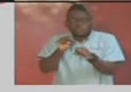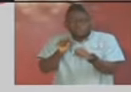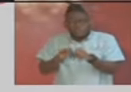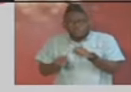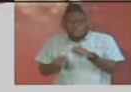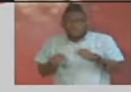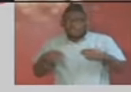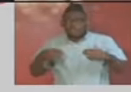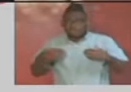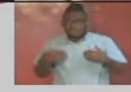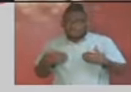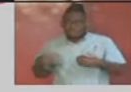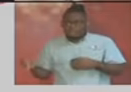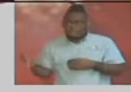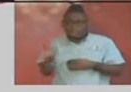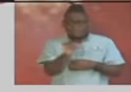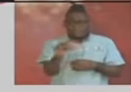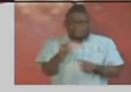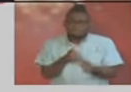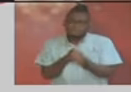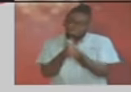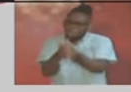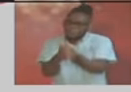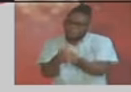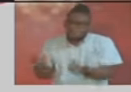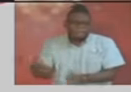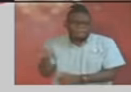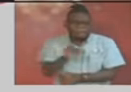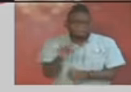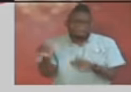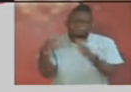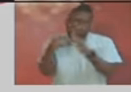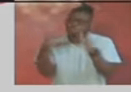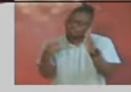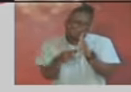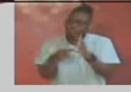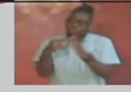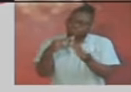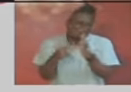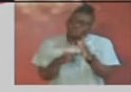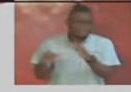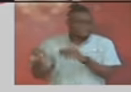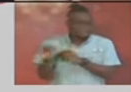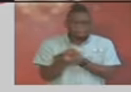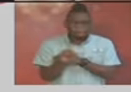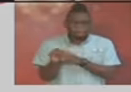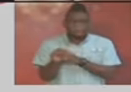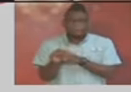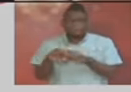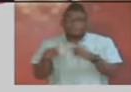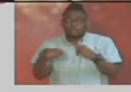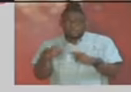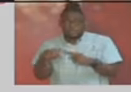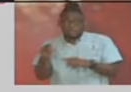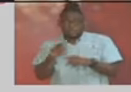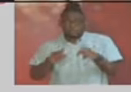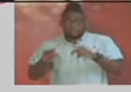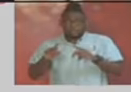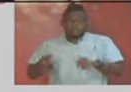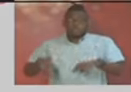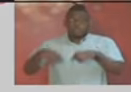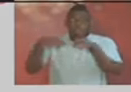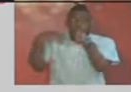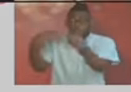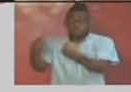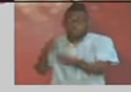the pattern of testing continues in alignment with what we are seeing presenting to our facilities. I think in terms of